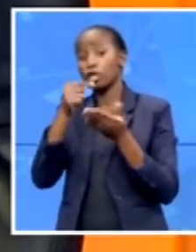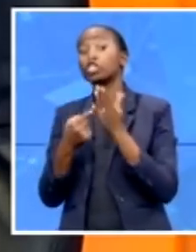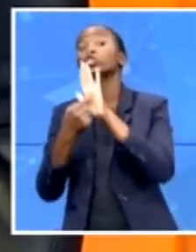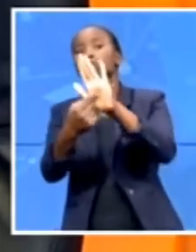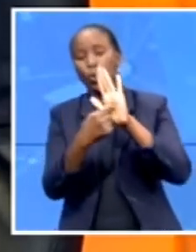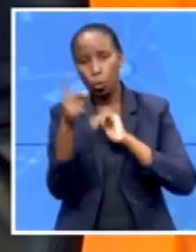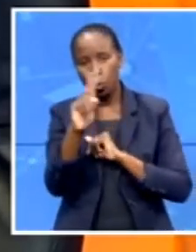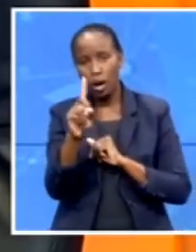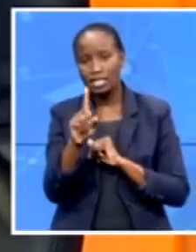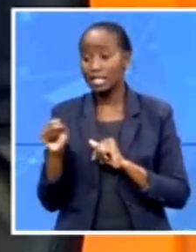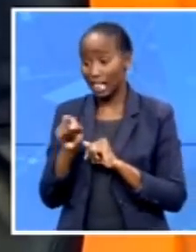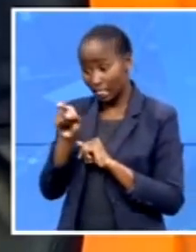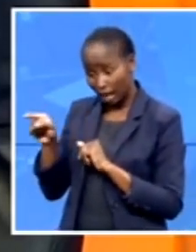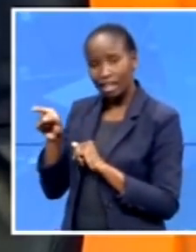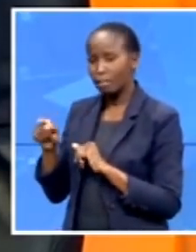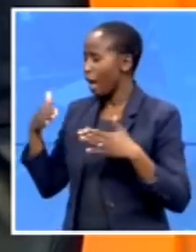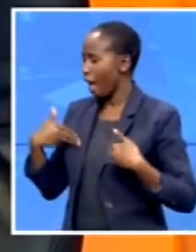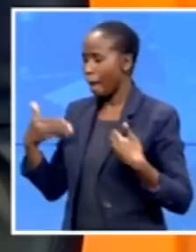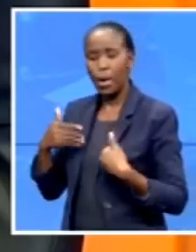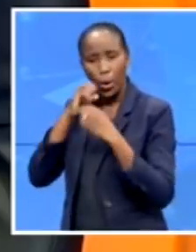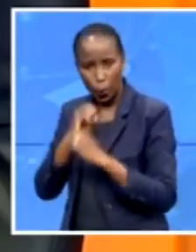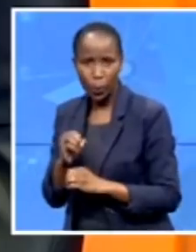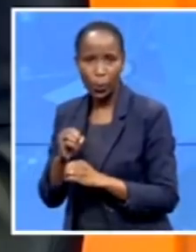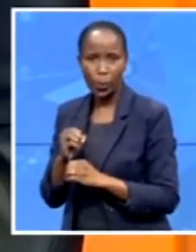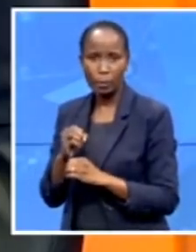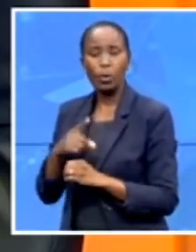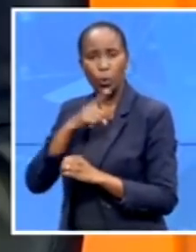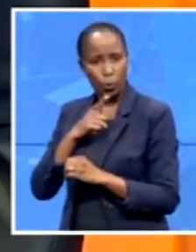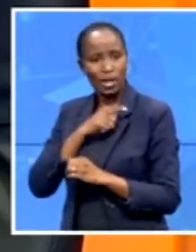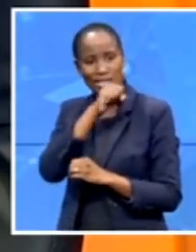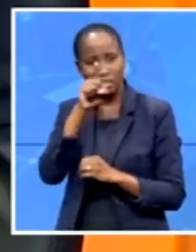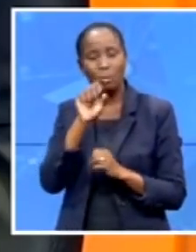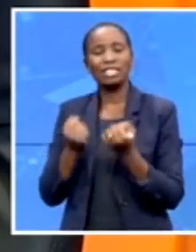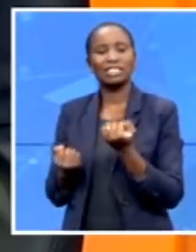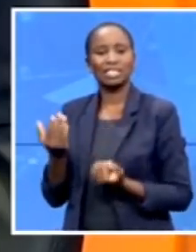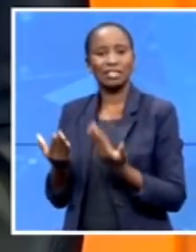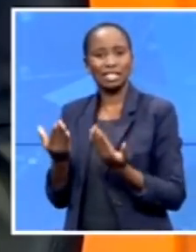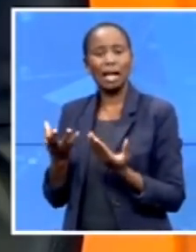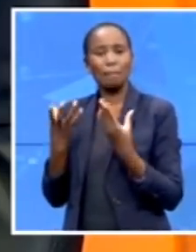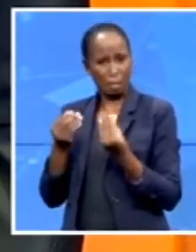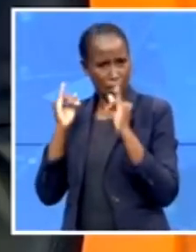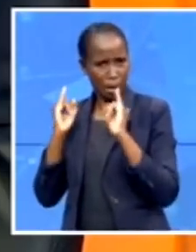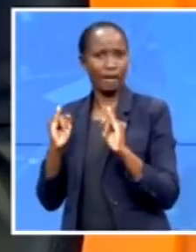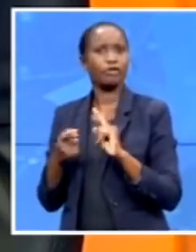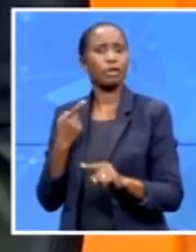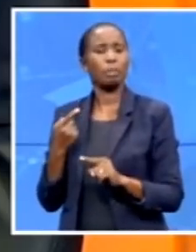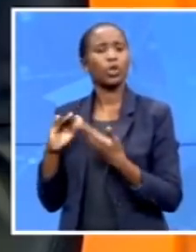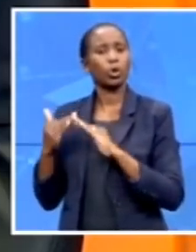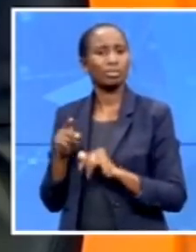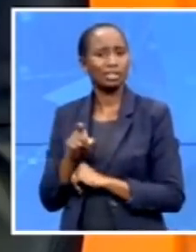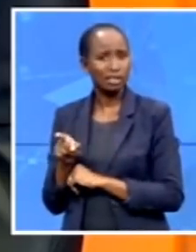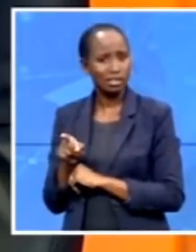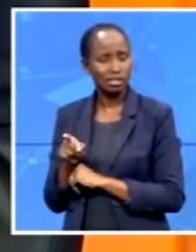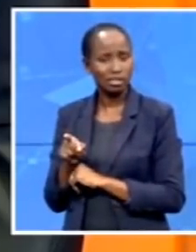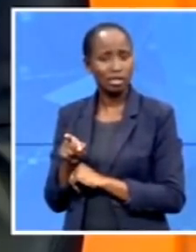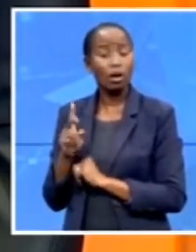with the kind of services that they're receiving from different communities. And there is no way that any of these public